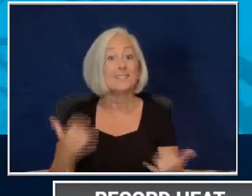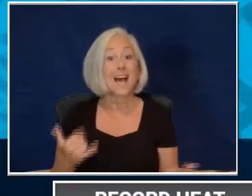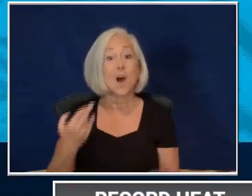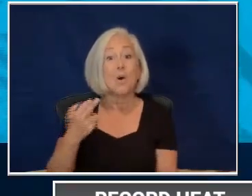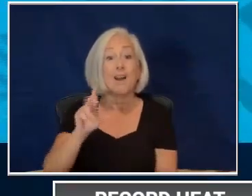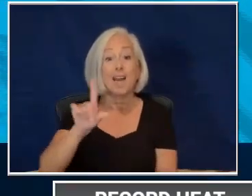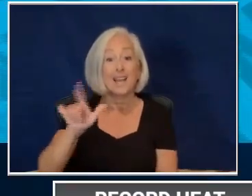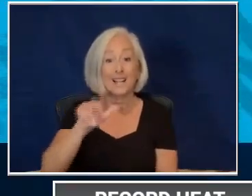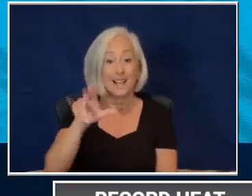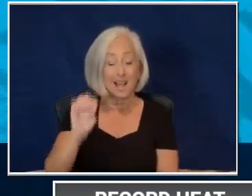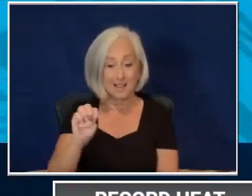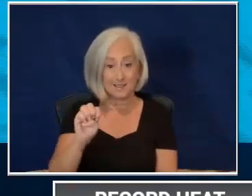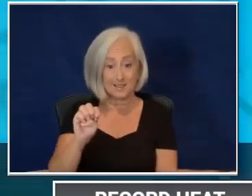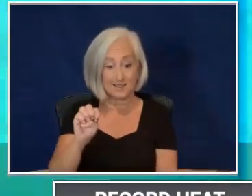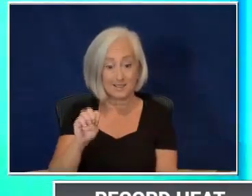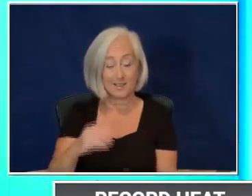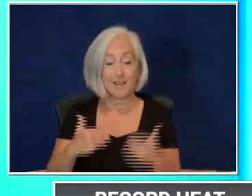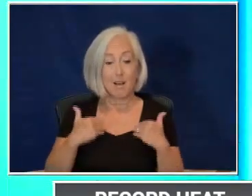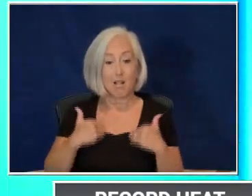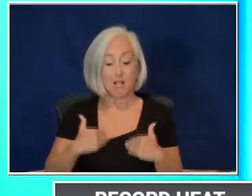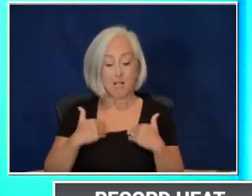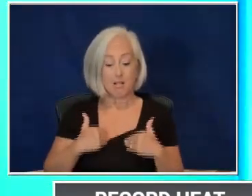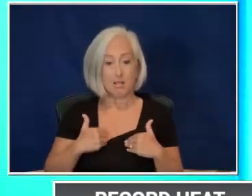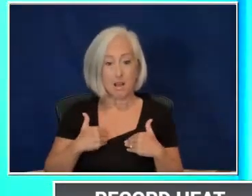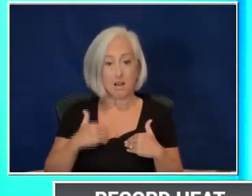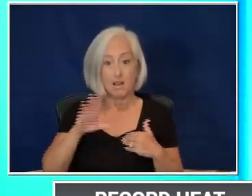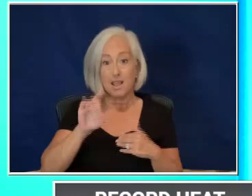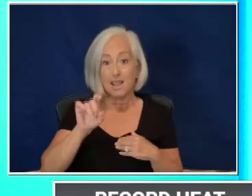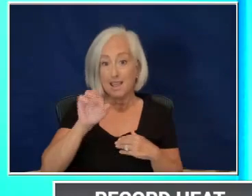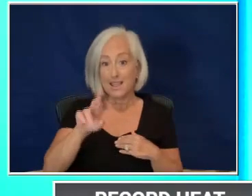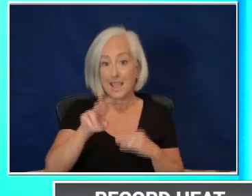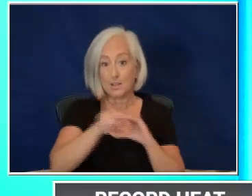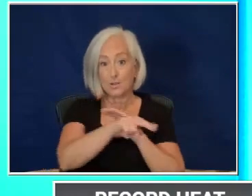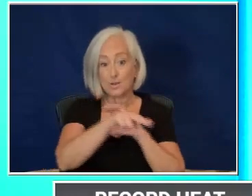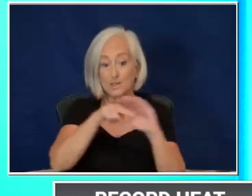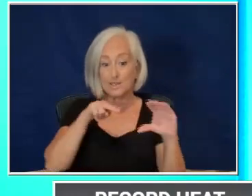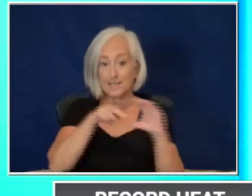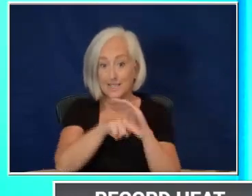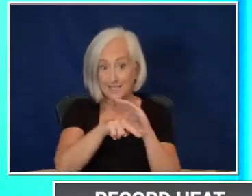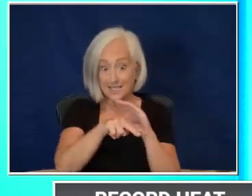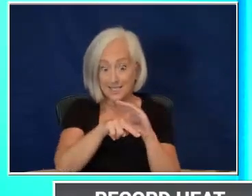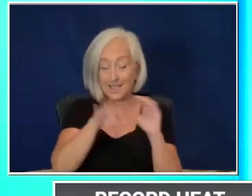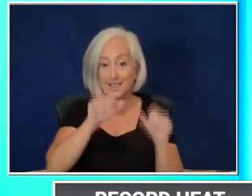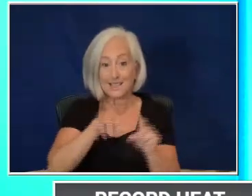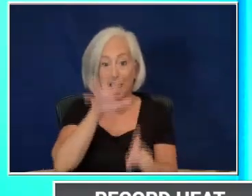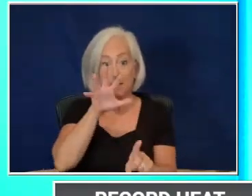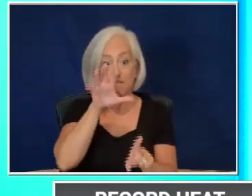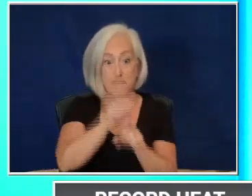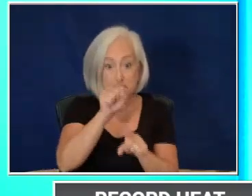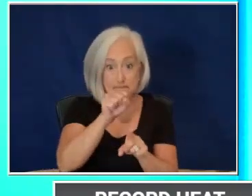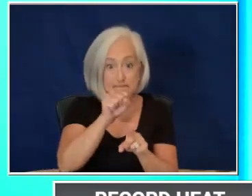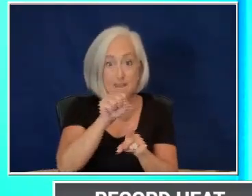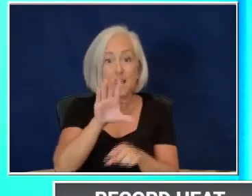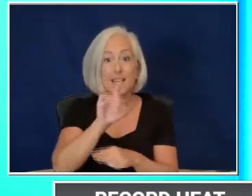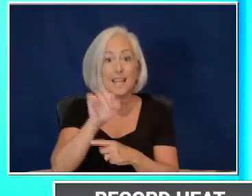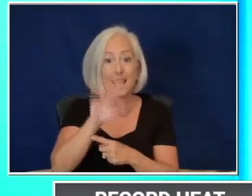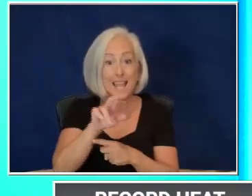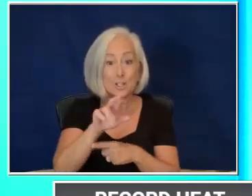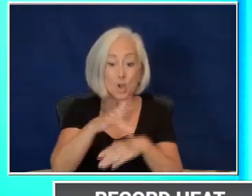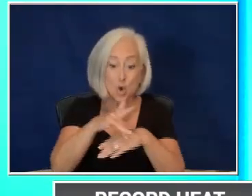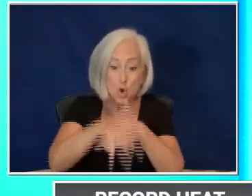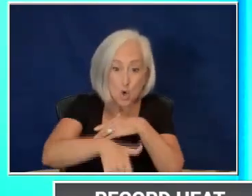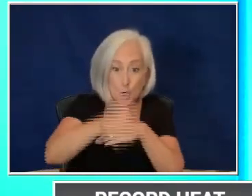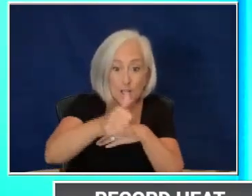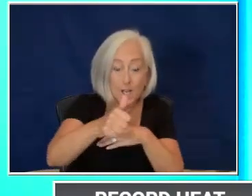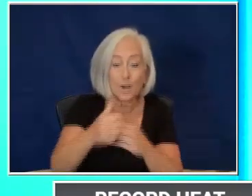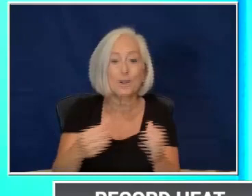Lung cancer CT screening scans can catch tumors at an earlier and more treatable stage. That, according to a new